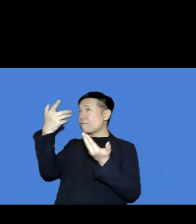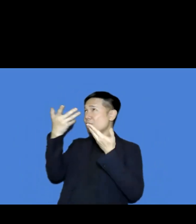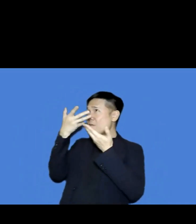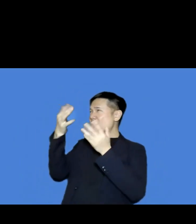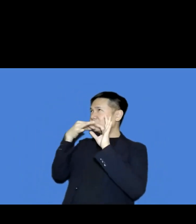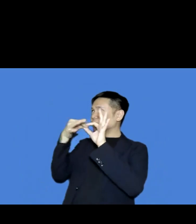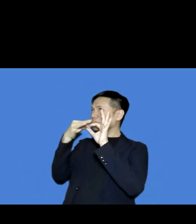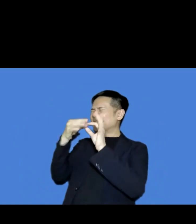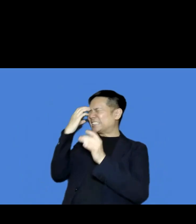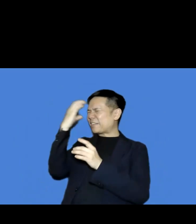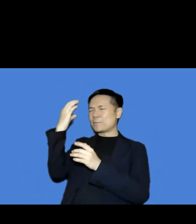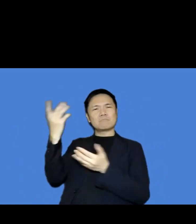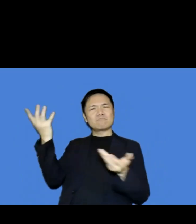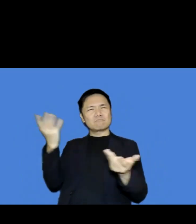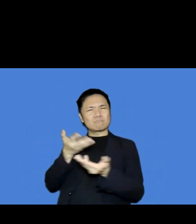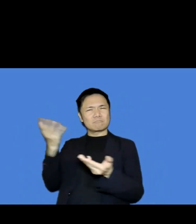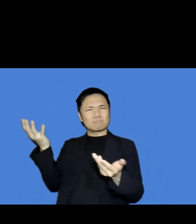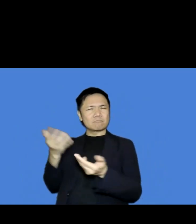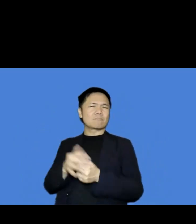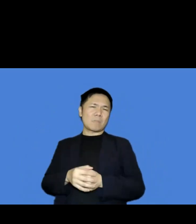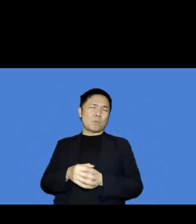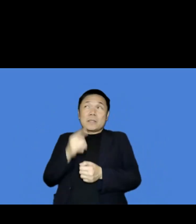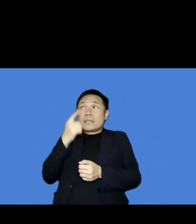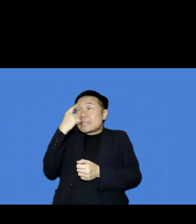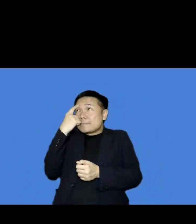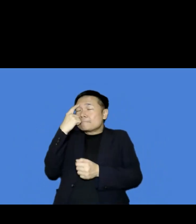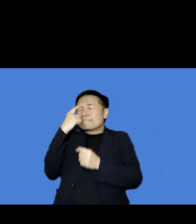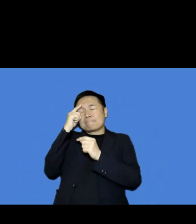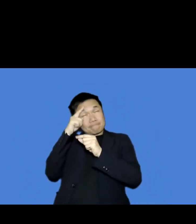shaping what looks like the future.